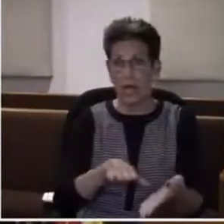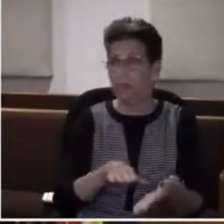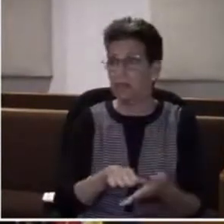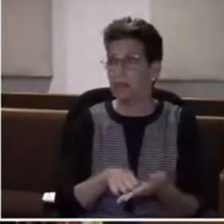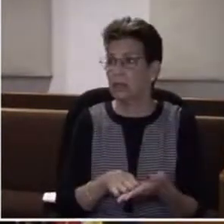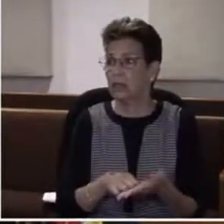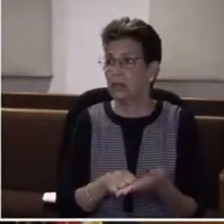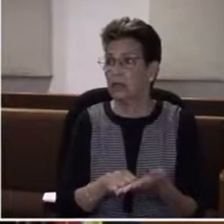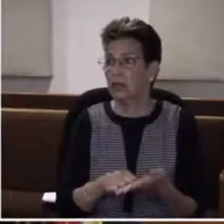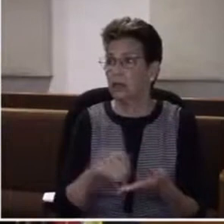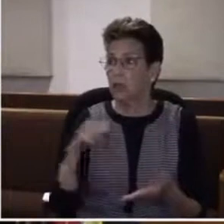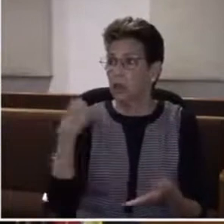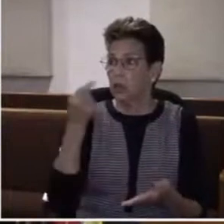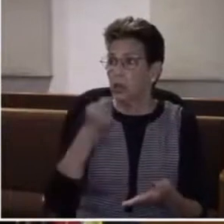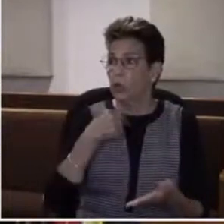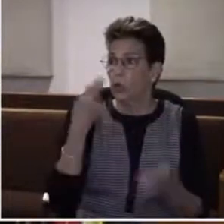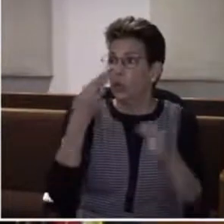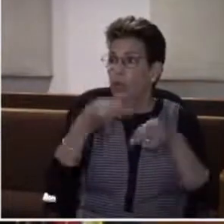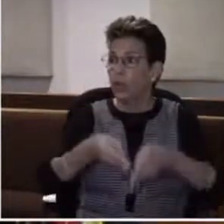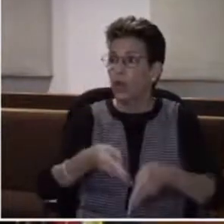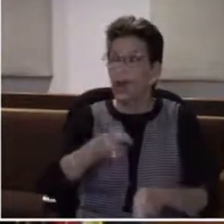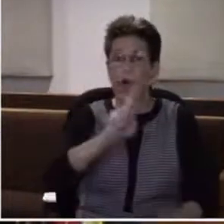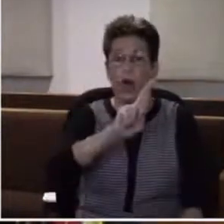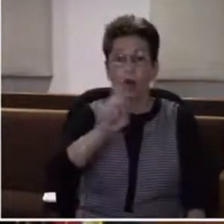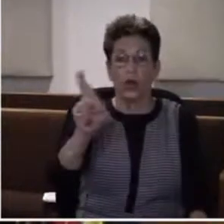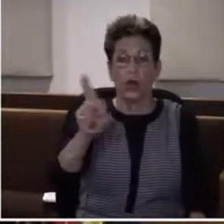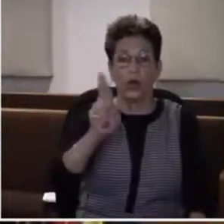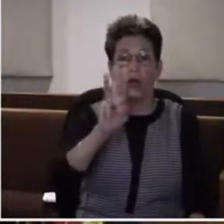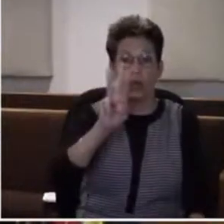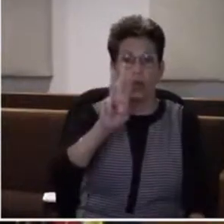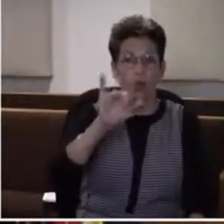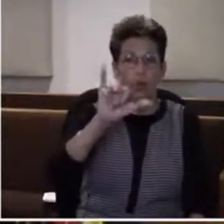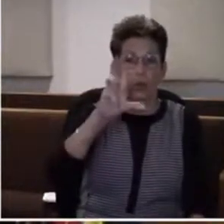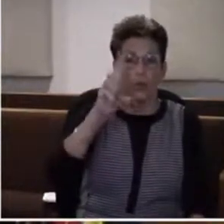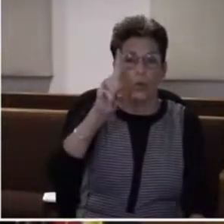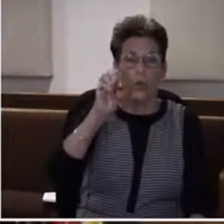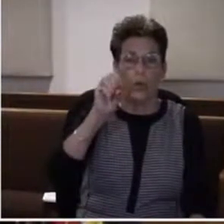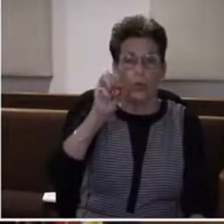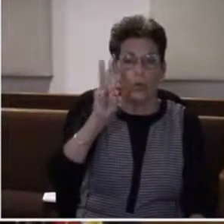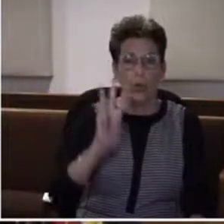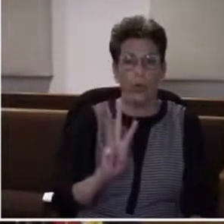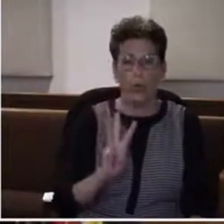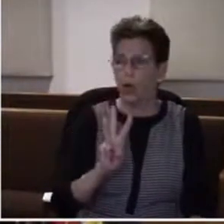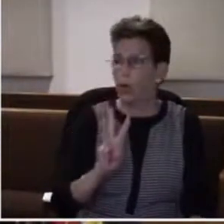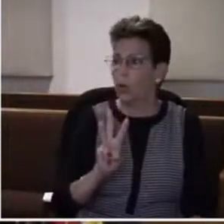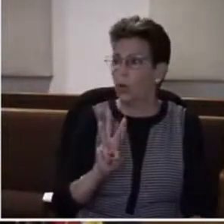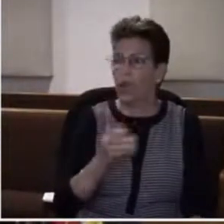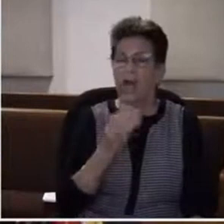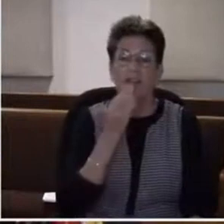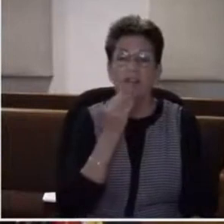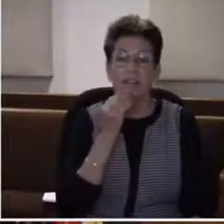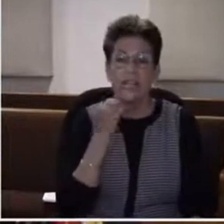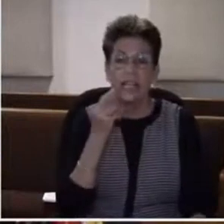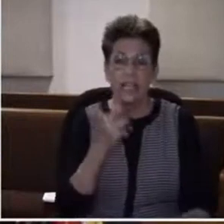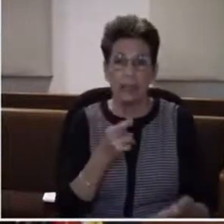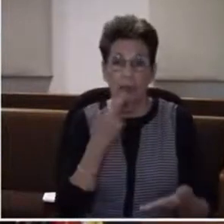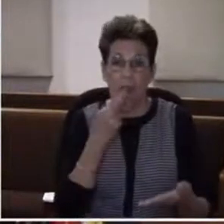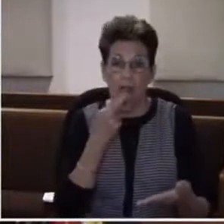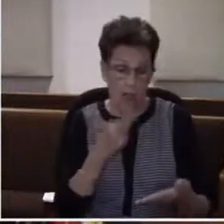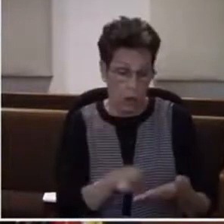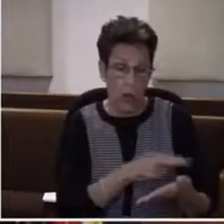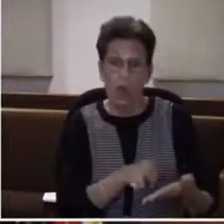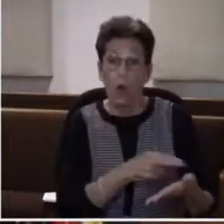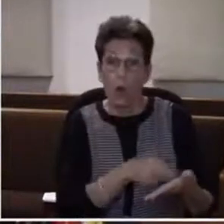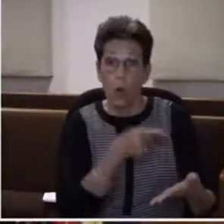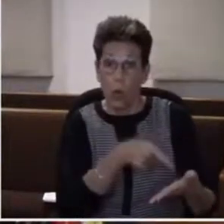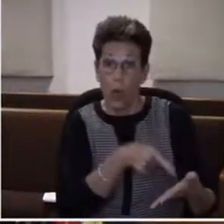the widow of Zarephath. You will find the Hebrew record of her life in the 17th chapter of 1